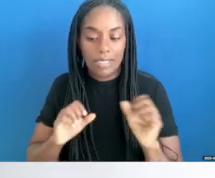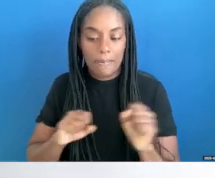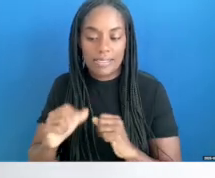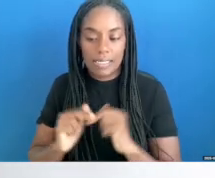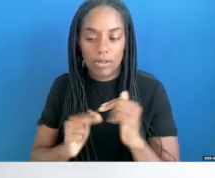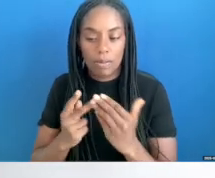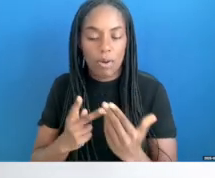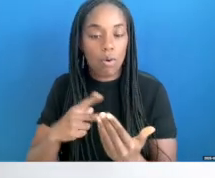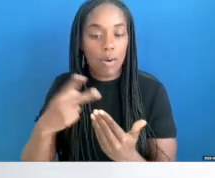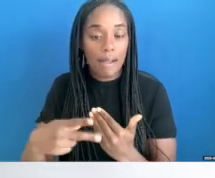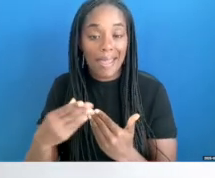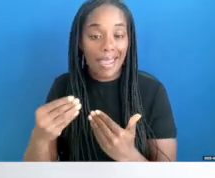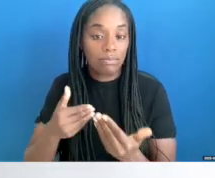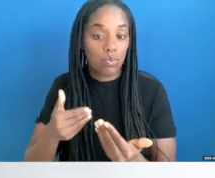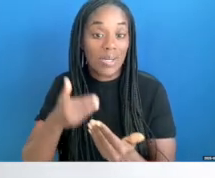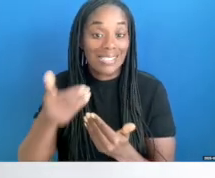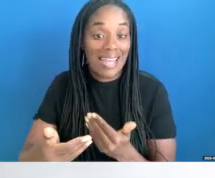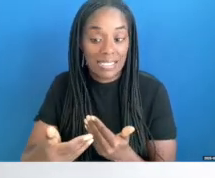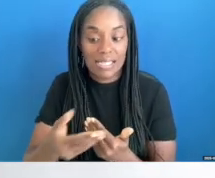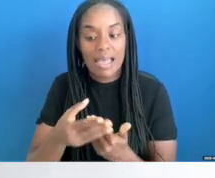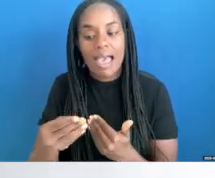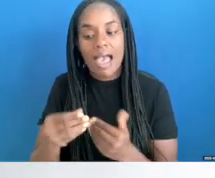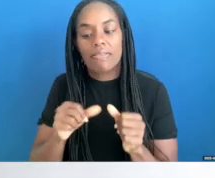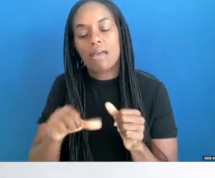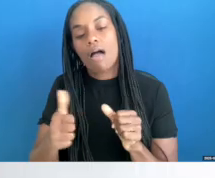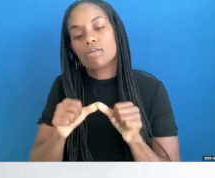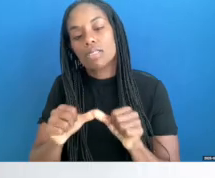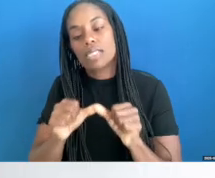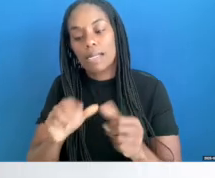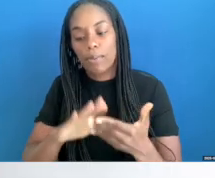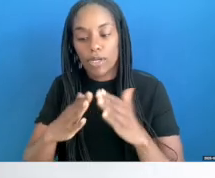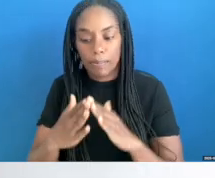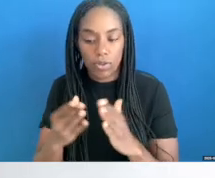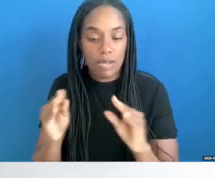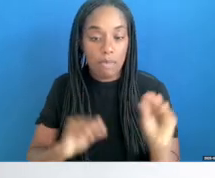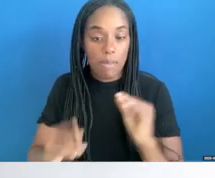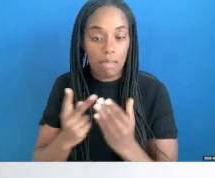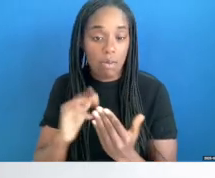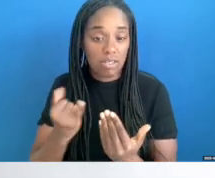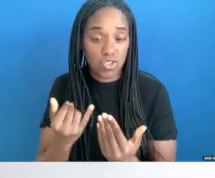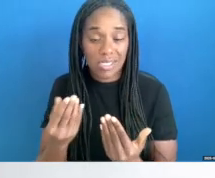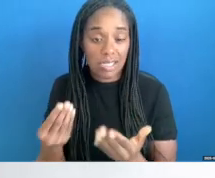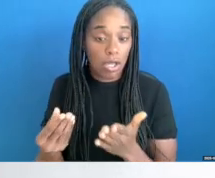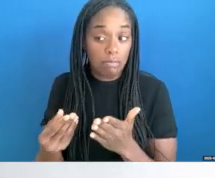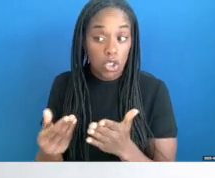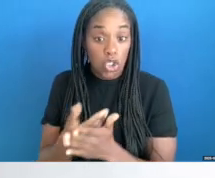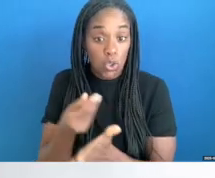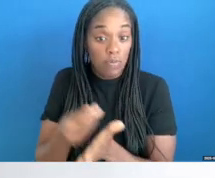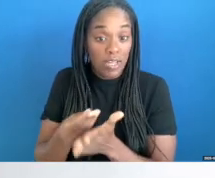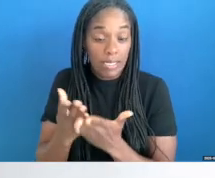As with the other sustainable community mobility project, there's no new funding proposed in the current